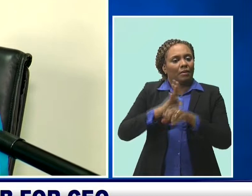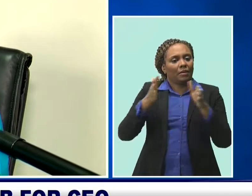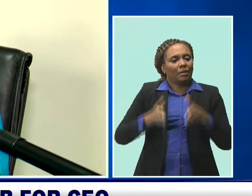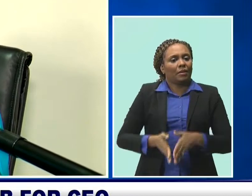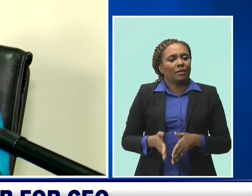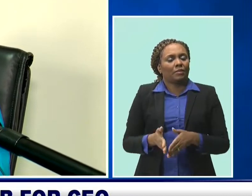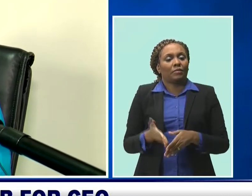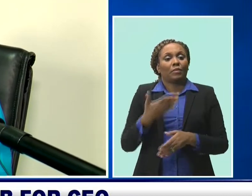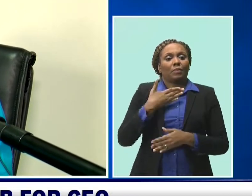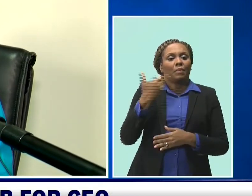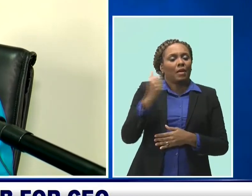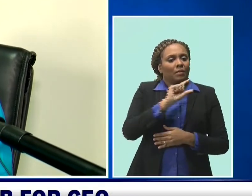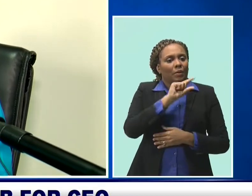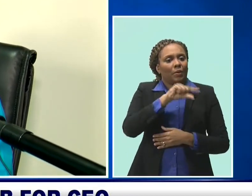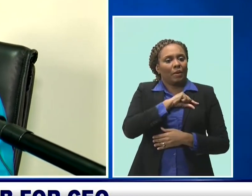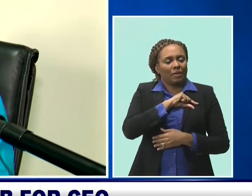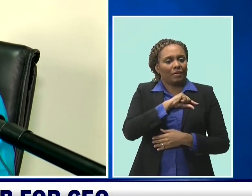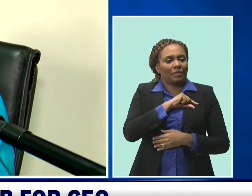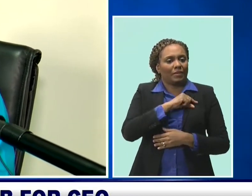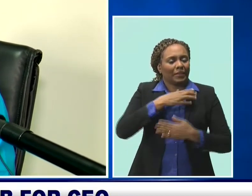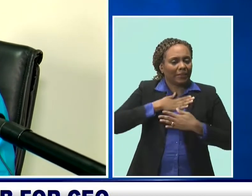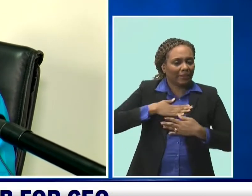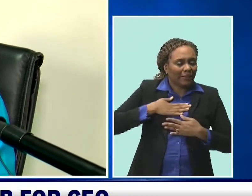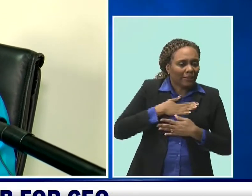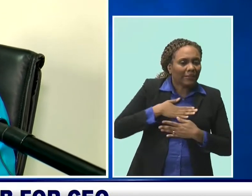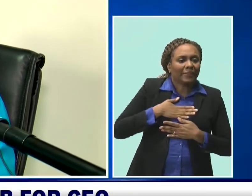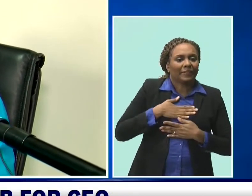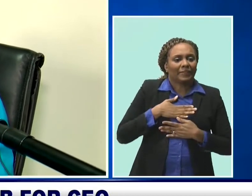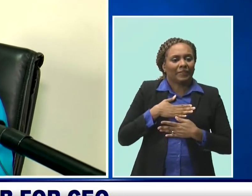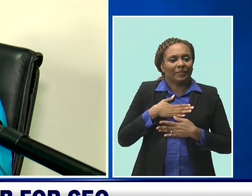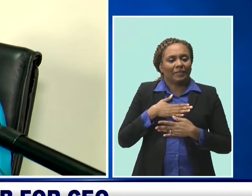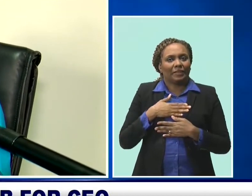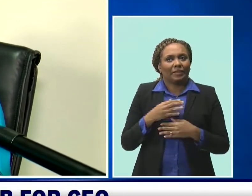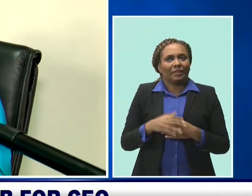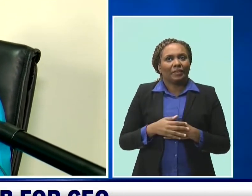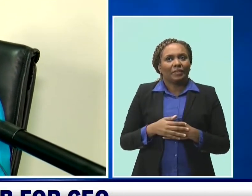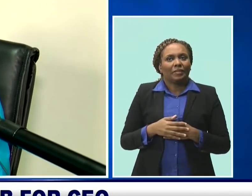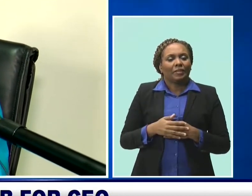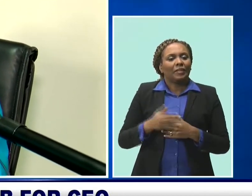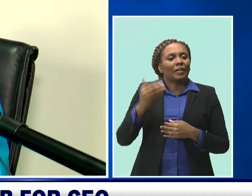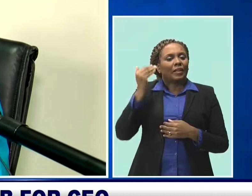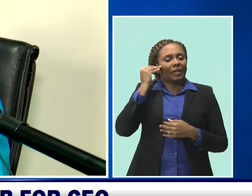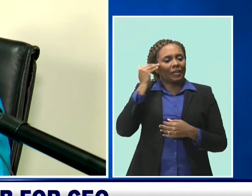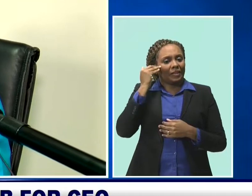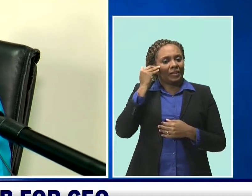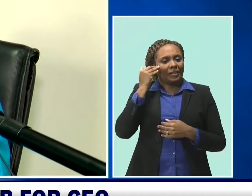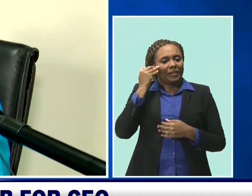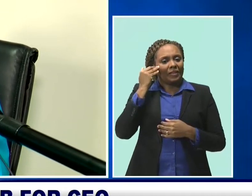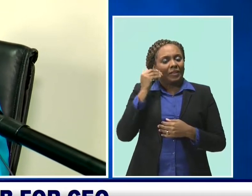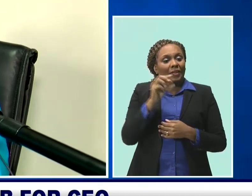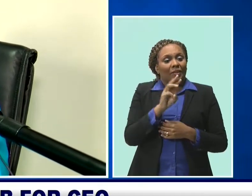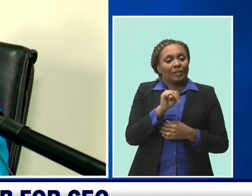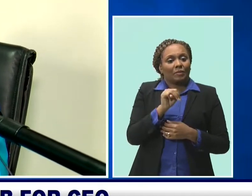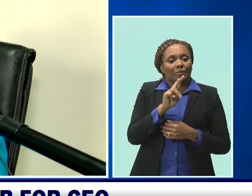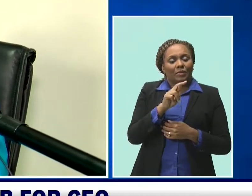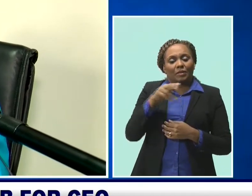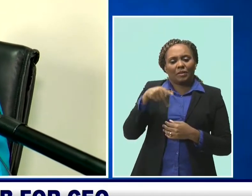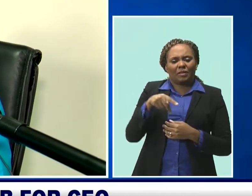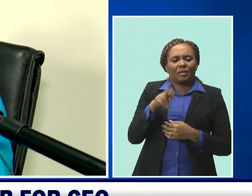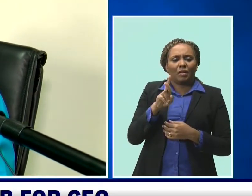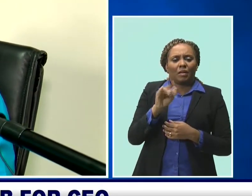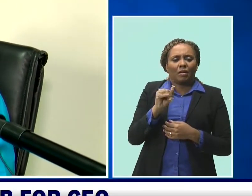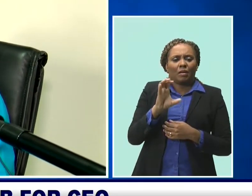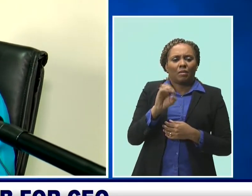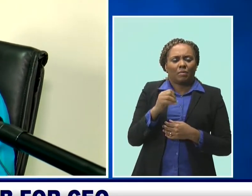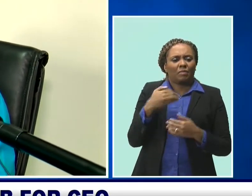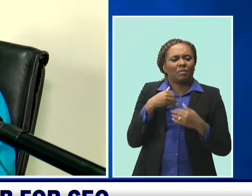the best in quality entertainment. And I know from the CV of Mr. Price, you can see that he already has done